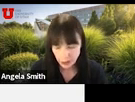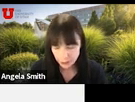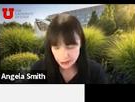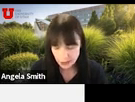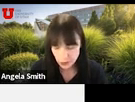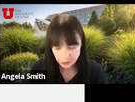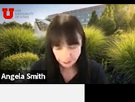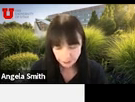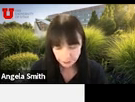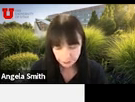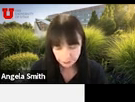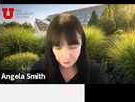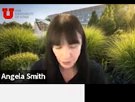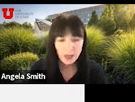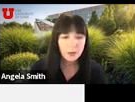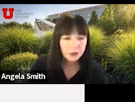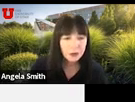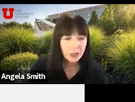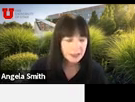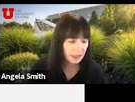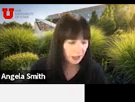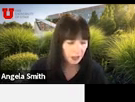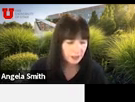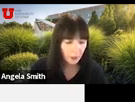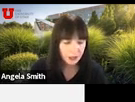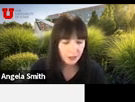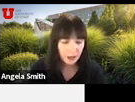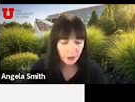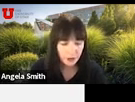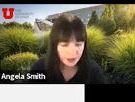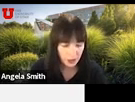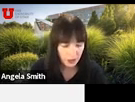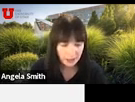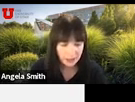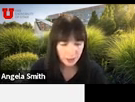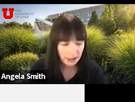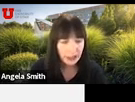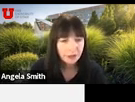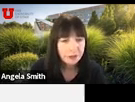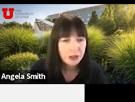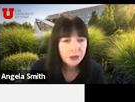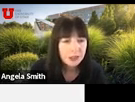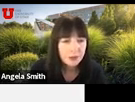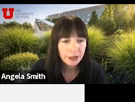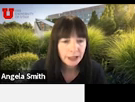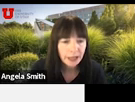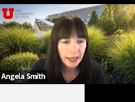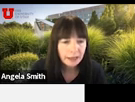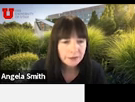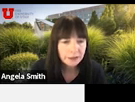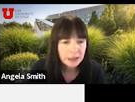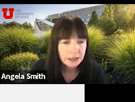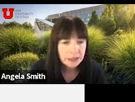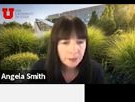and open up for discussion. Before the presentations, I want to begin with thoughts on accessibility from two